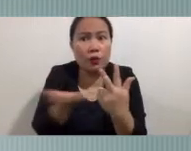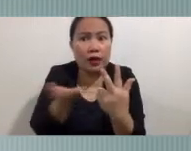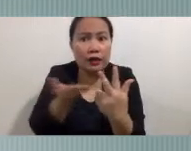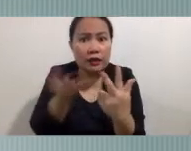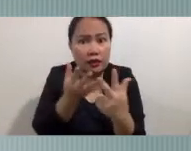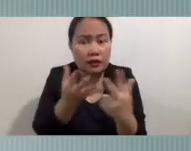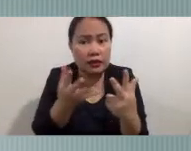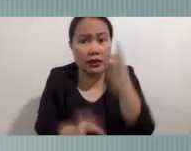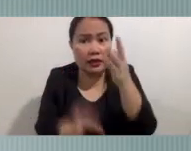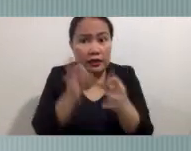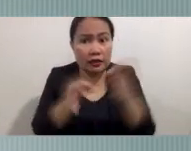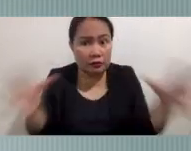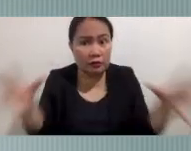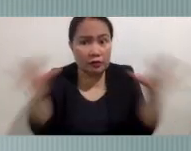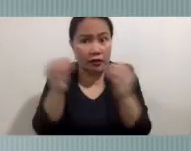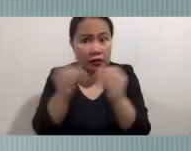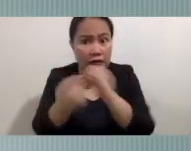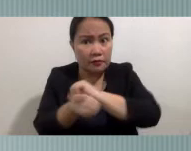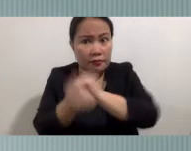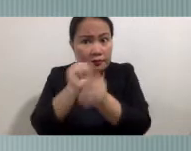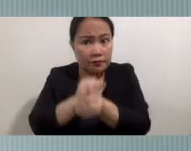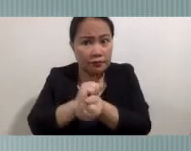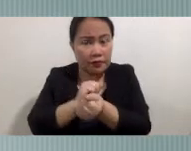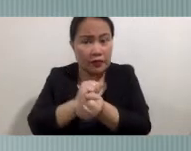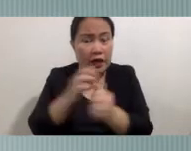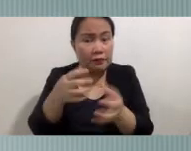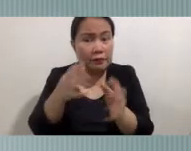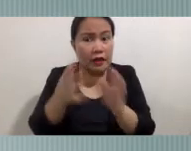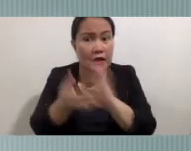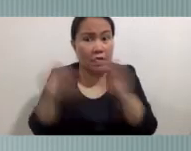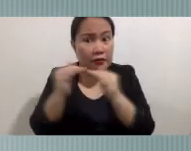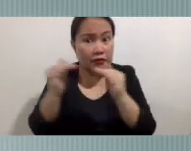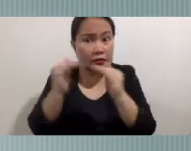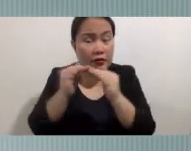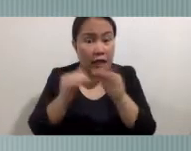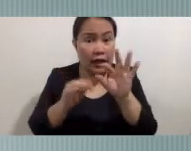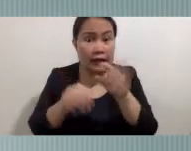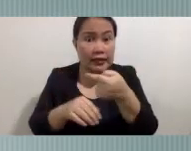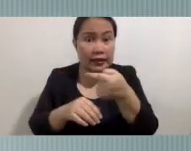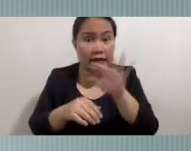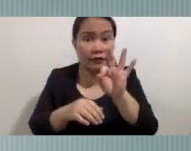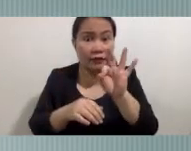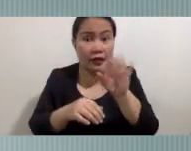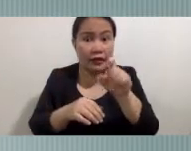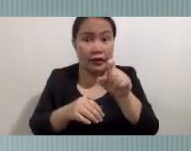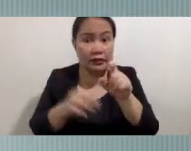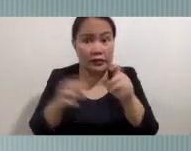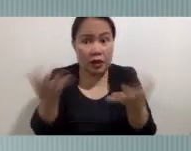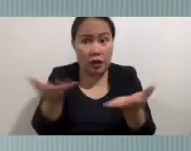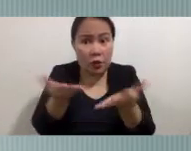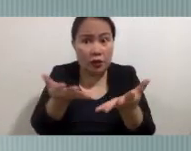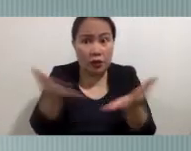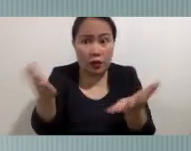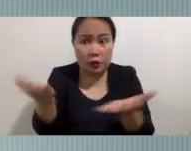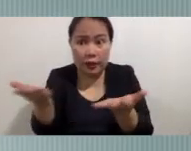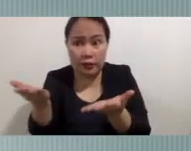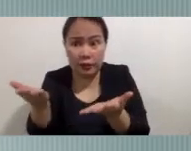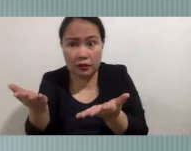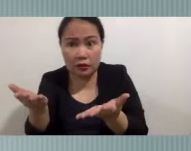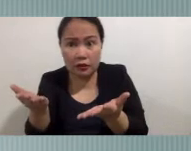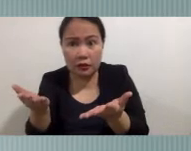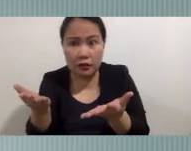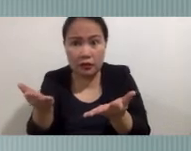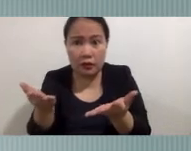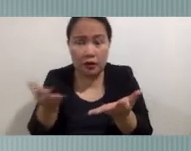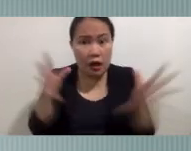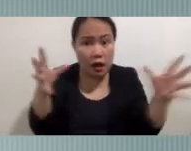these pairs of integers are all factors of 18. Okay?